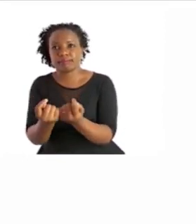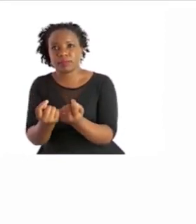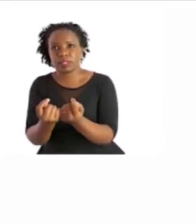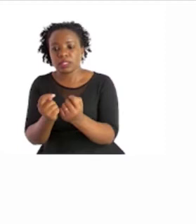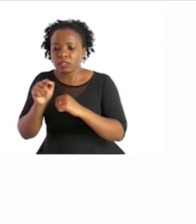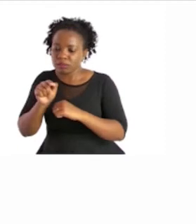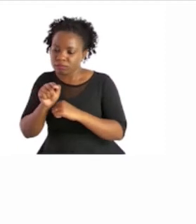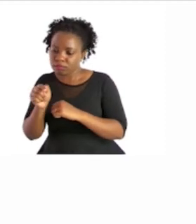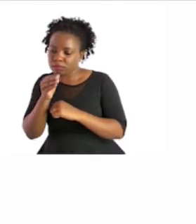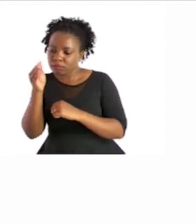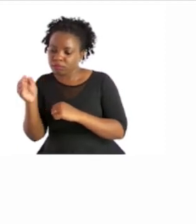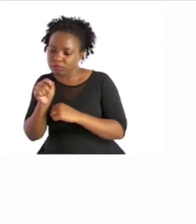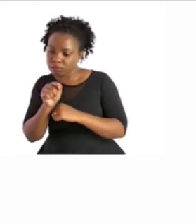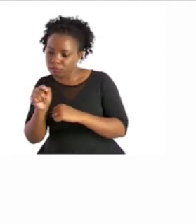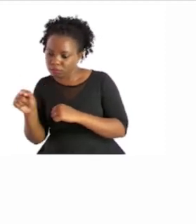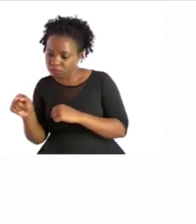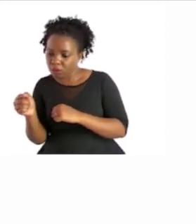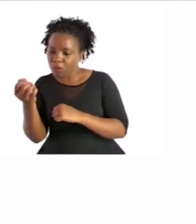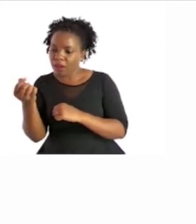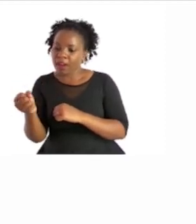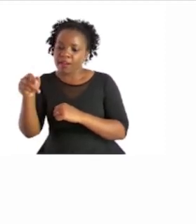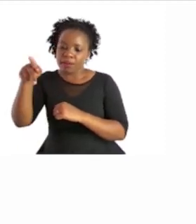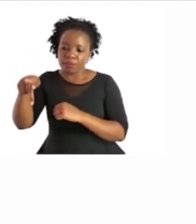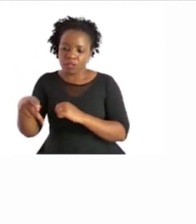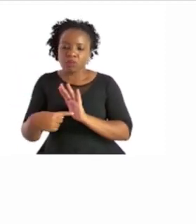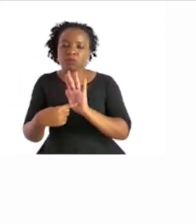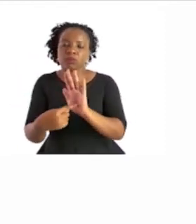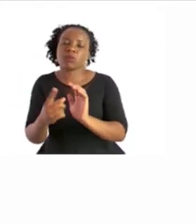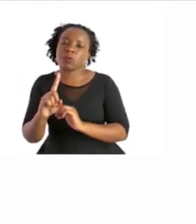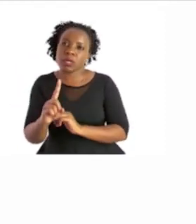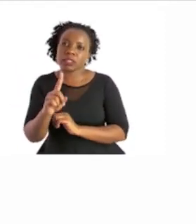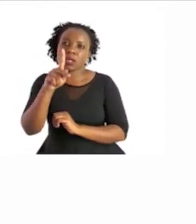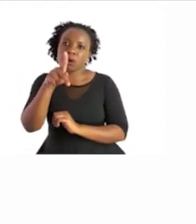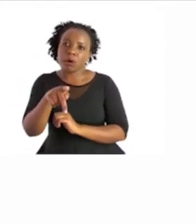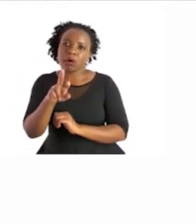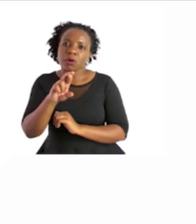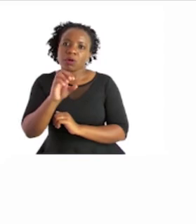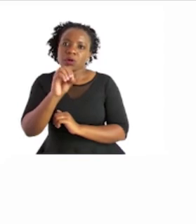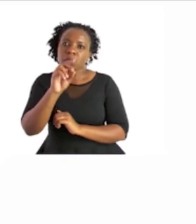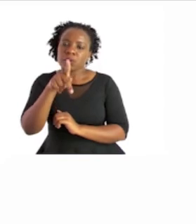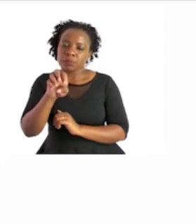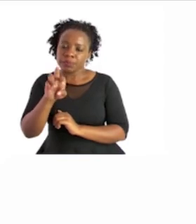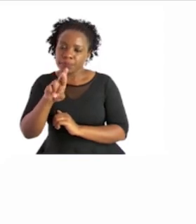space provided, there is a P to show that it's a proper noun.